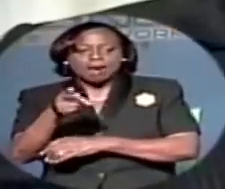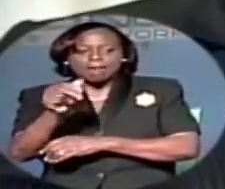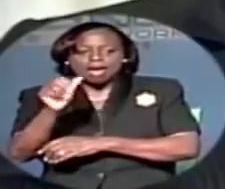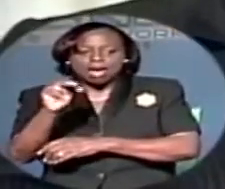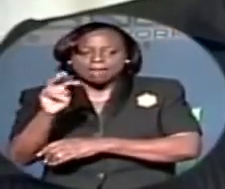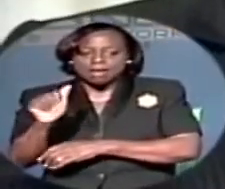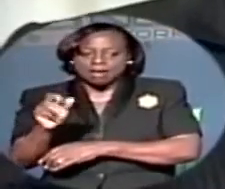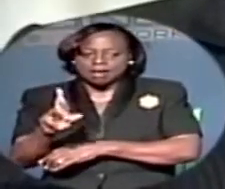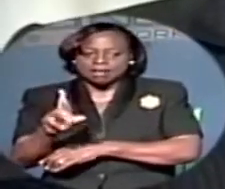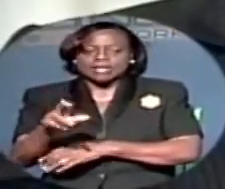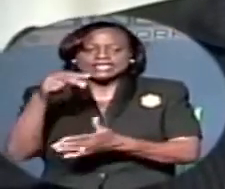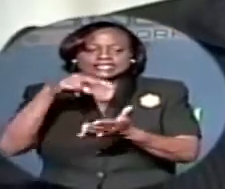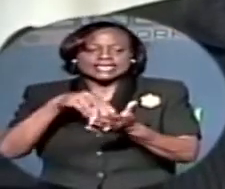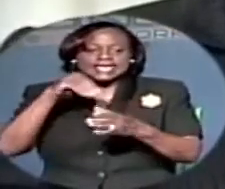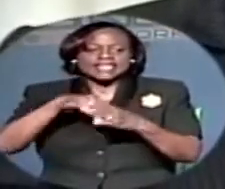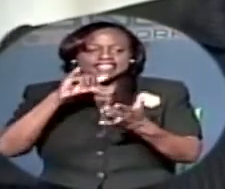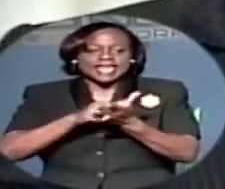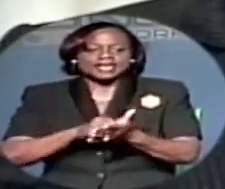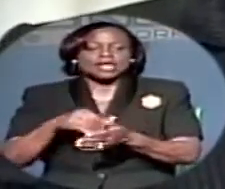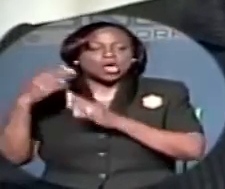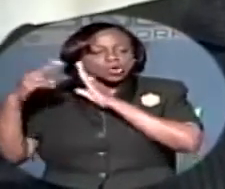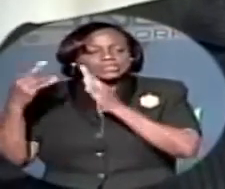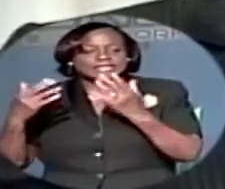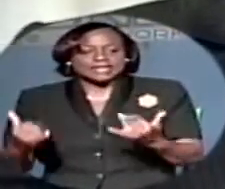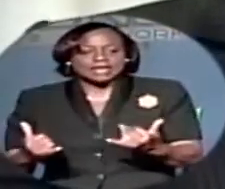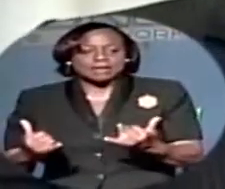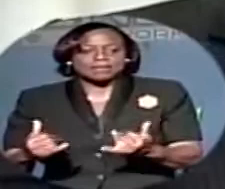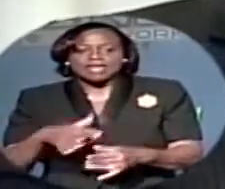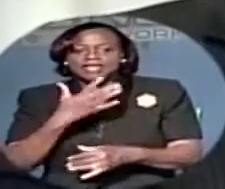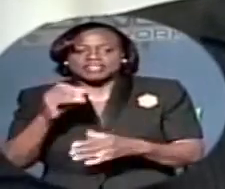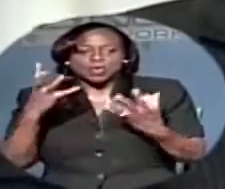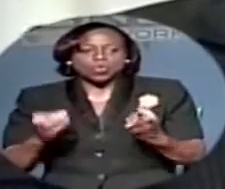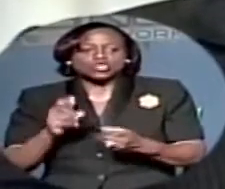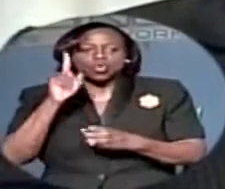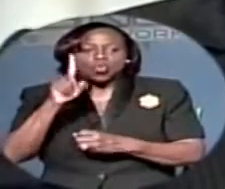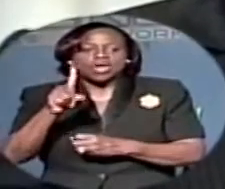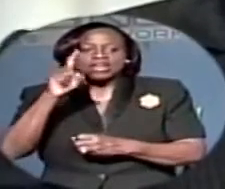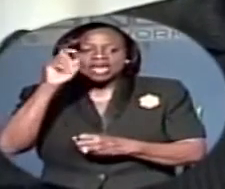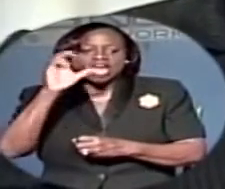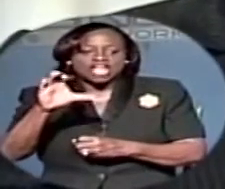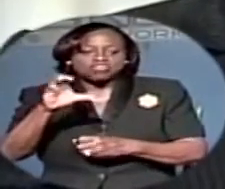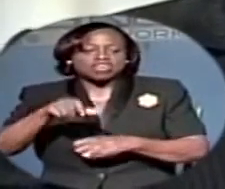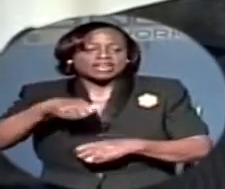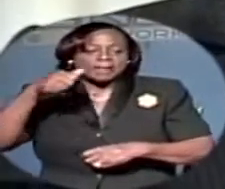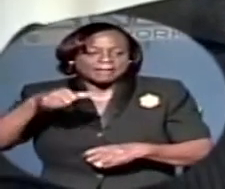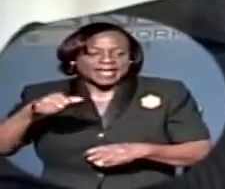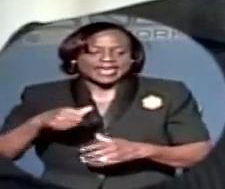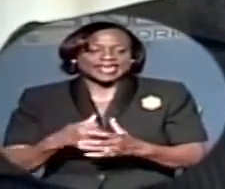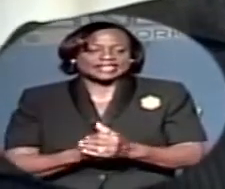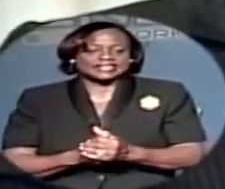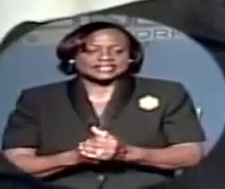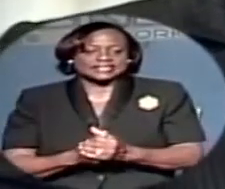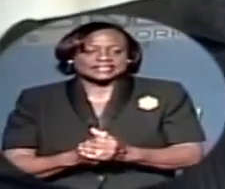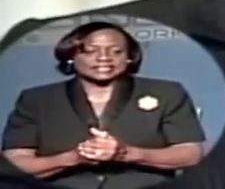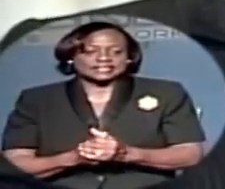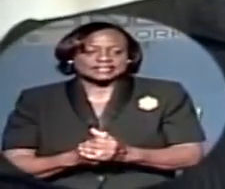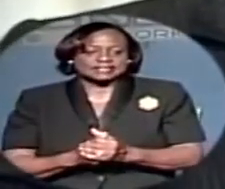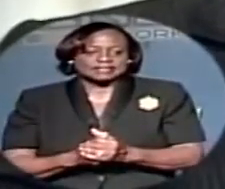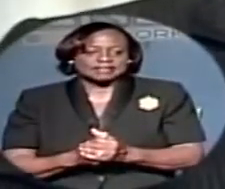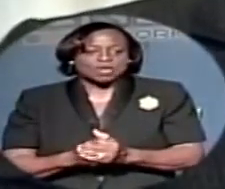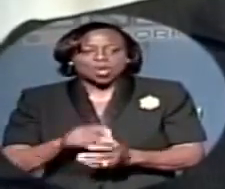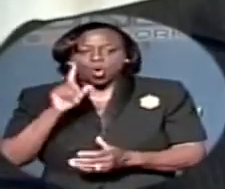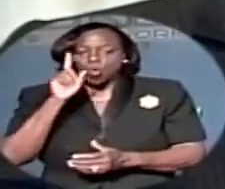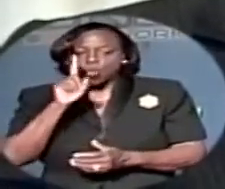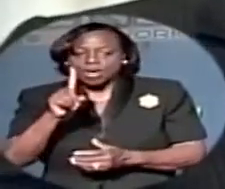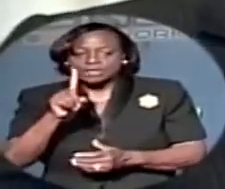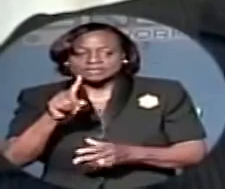Bahama wants 100 handicraft bags like what you see on our display tables. One artisan